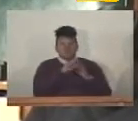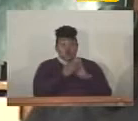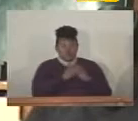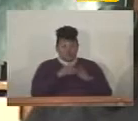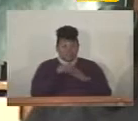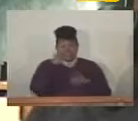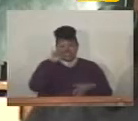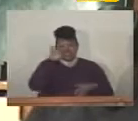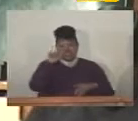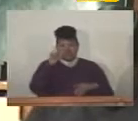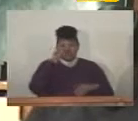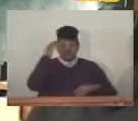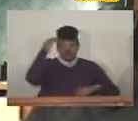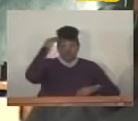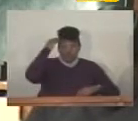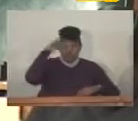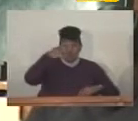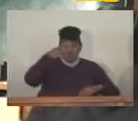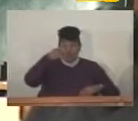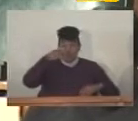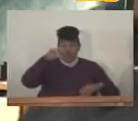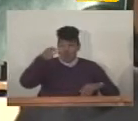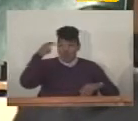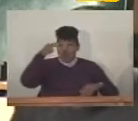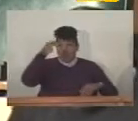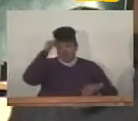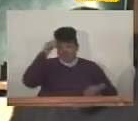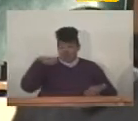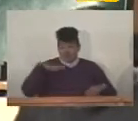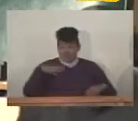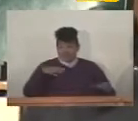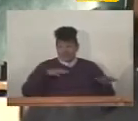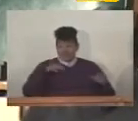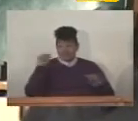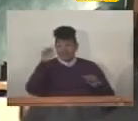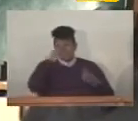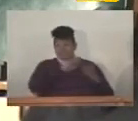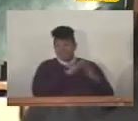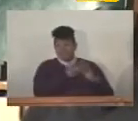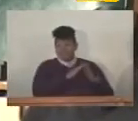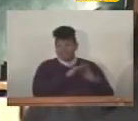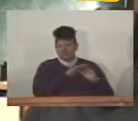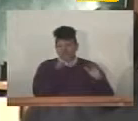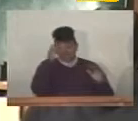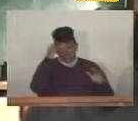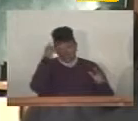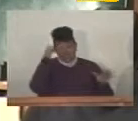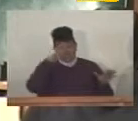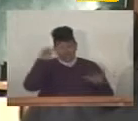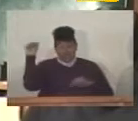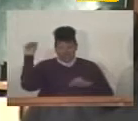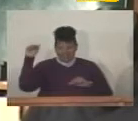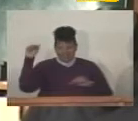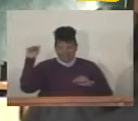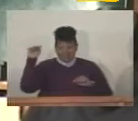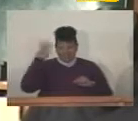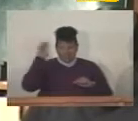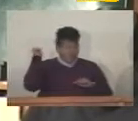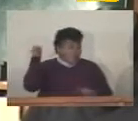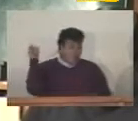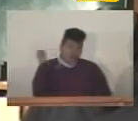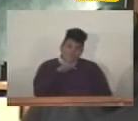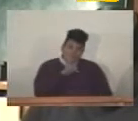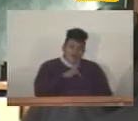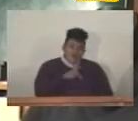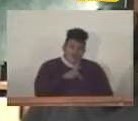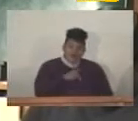no caller ID. They cannot tell who or from where you are calling. They cannot trace it. There's a JDF number in St.